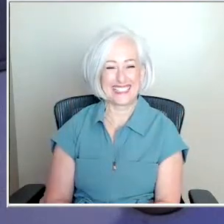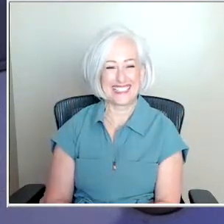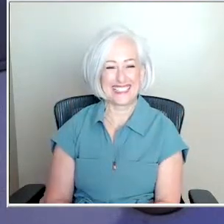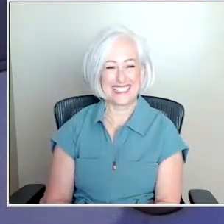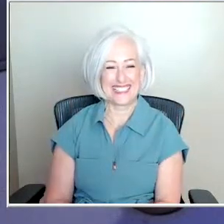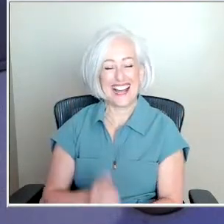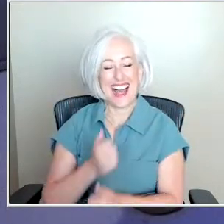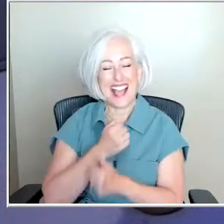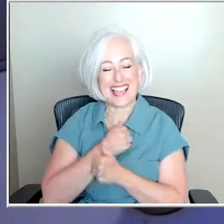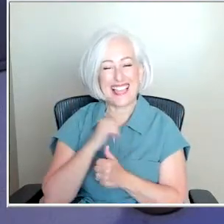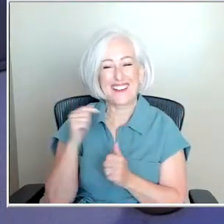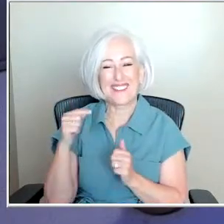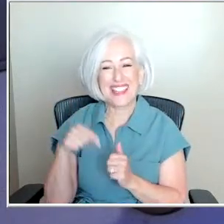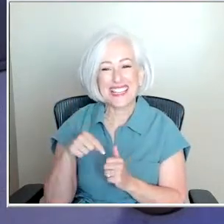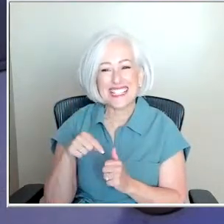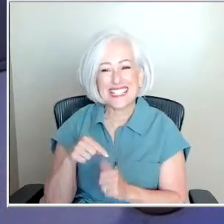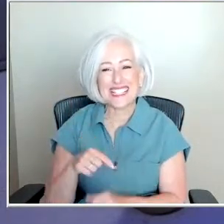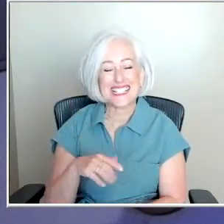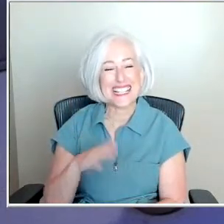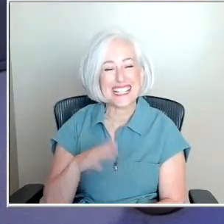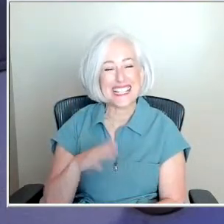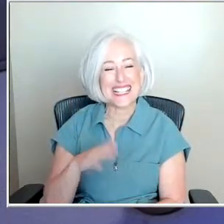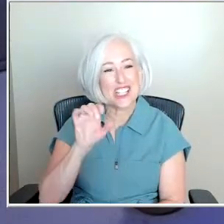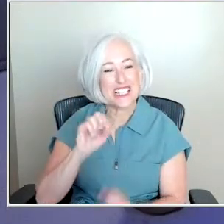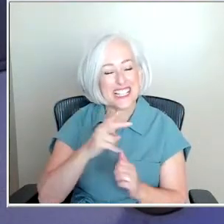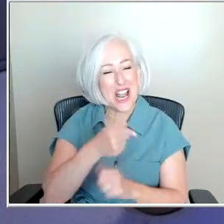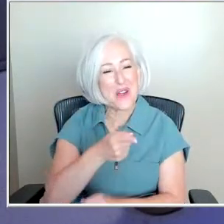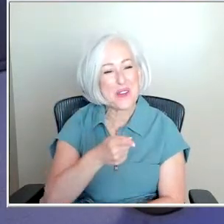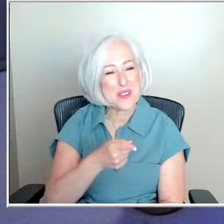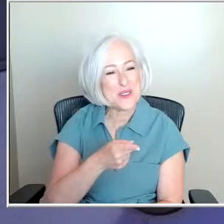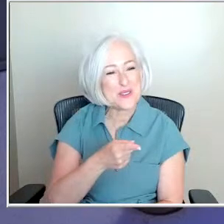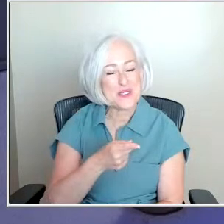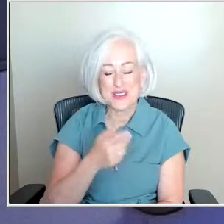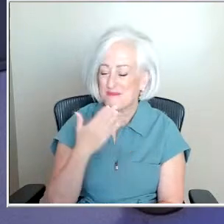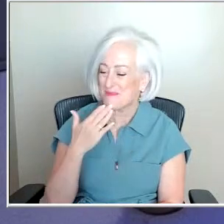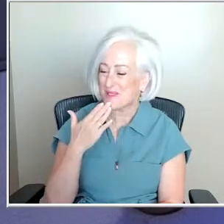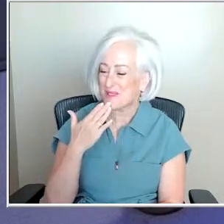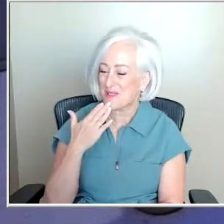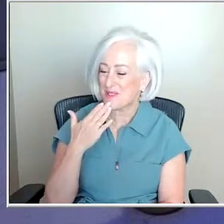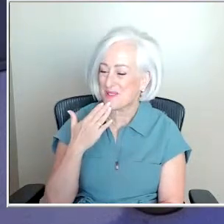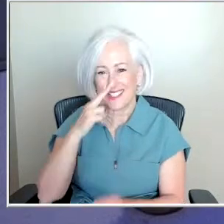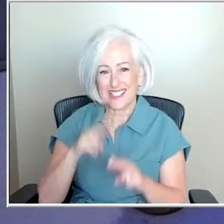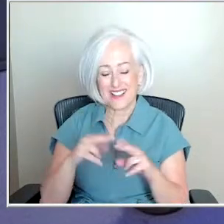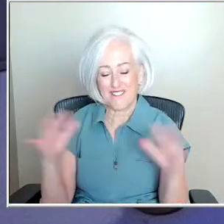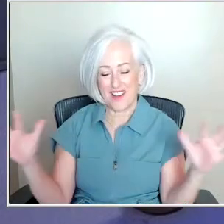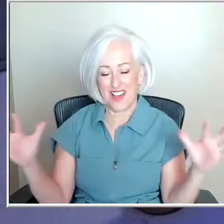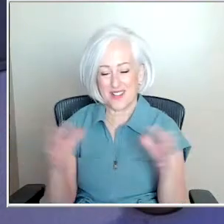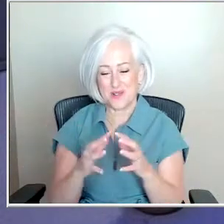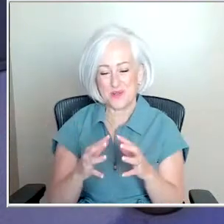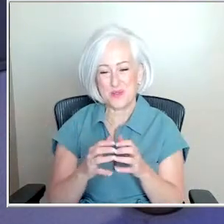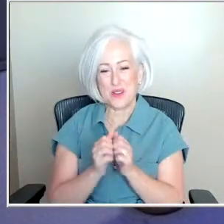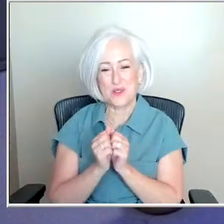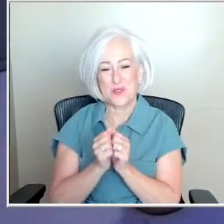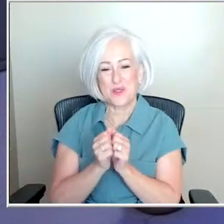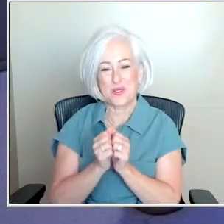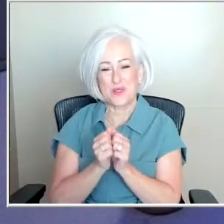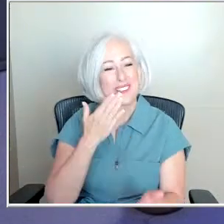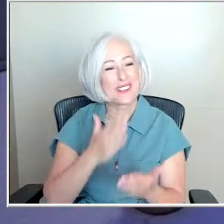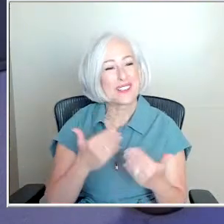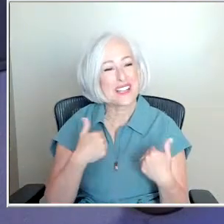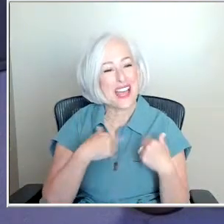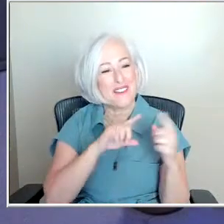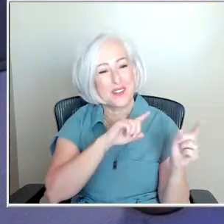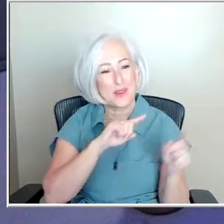this. Hi, Justin. How are you? I'm good. How are you? This is just a great, fun reunion. Yes, it is. Good to have you. Hi, Bryn. What's going